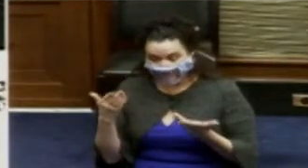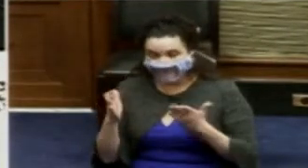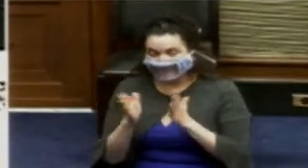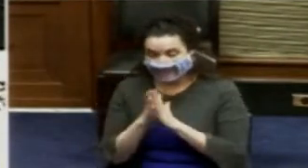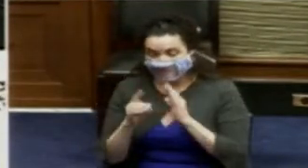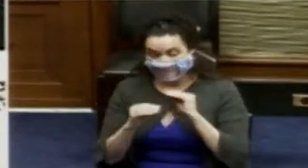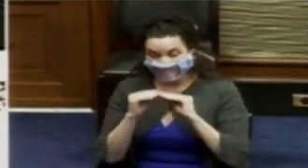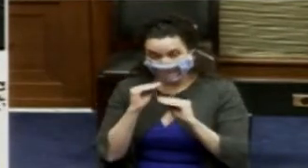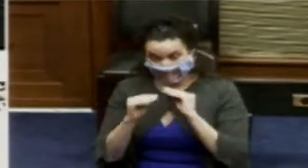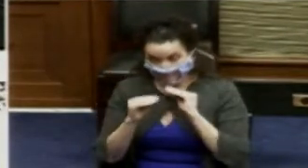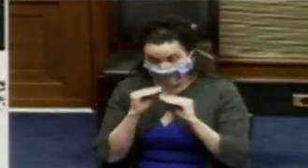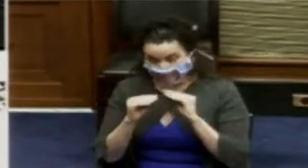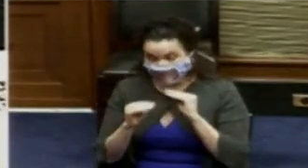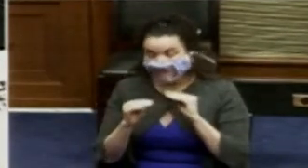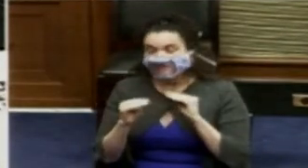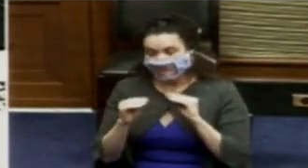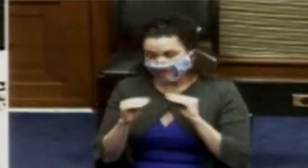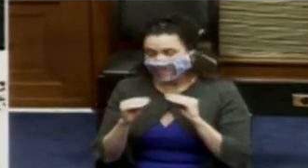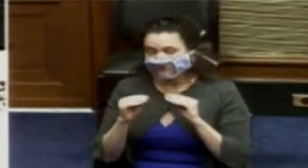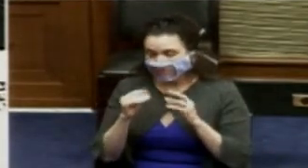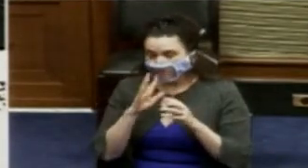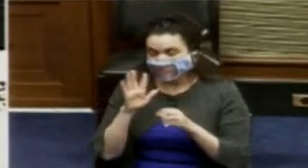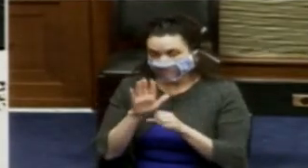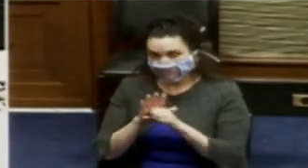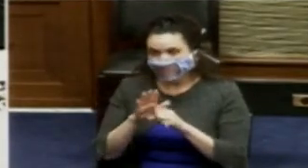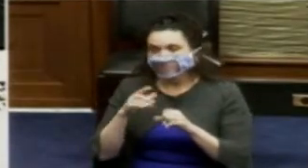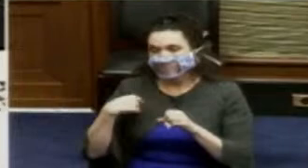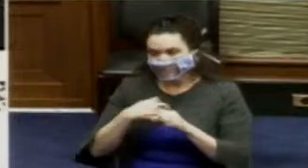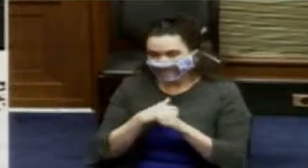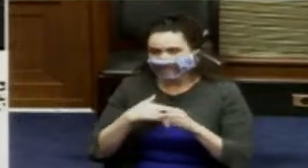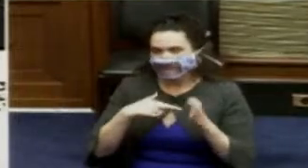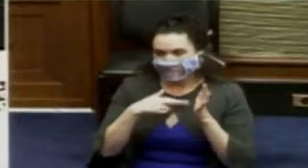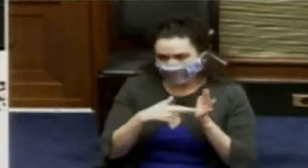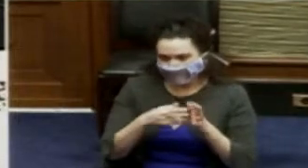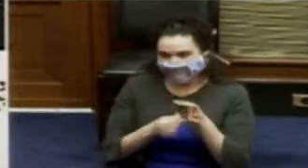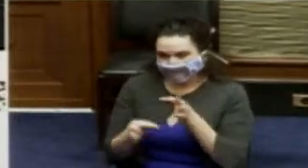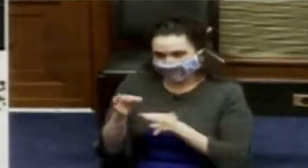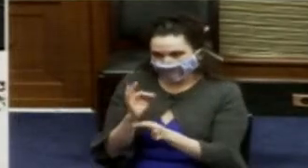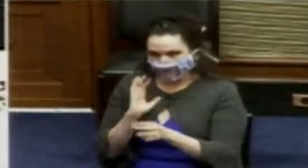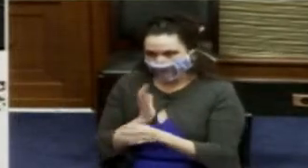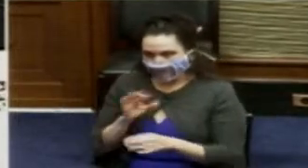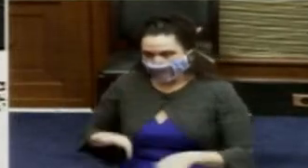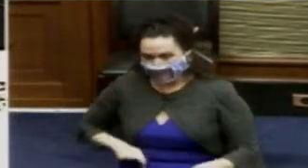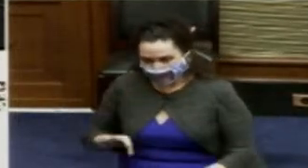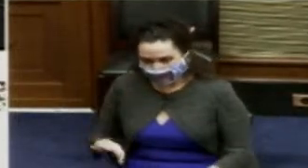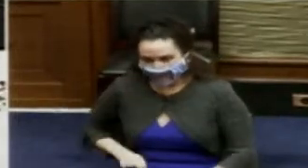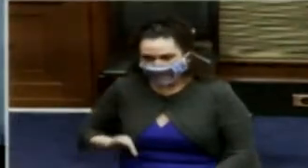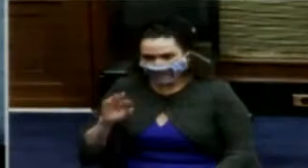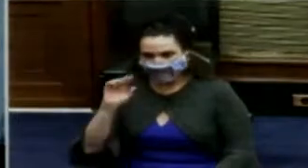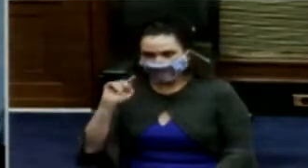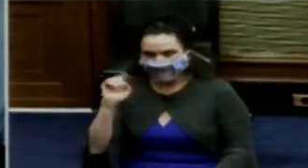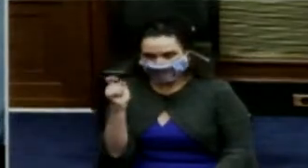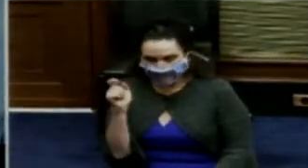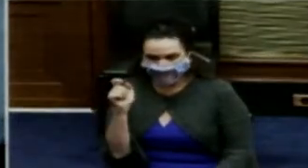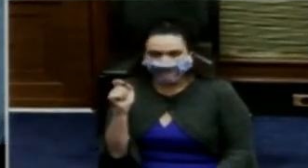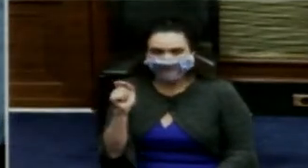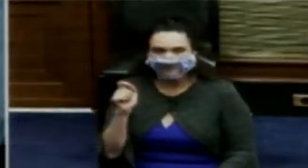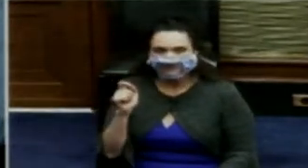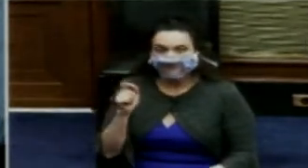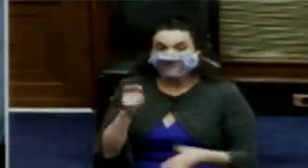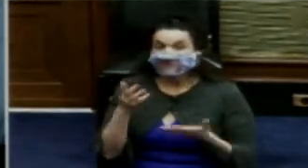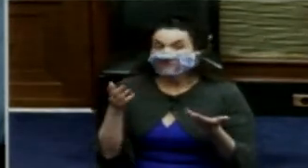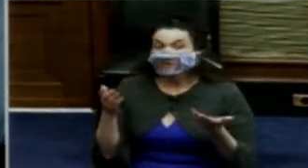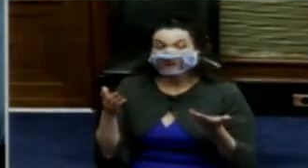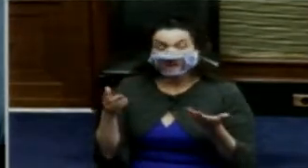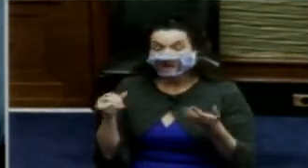to make sure that we have representation for those taxes. Our Constitution... Okay, so what we could do instead